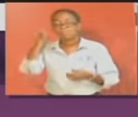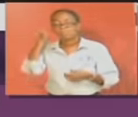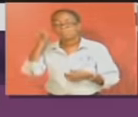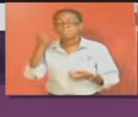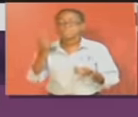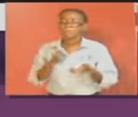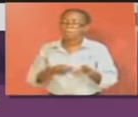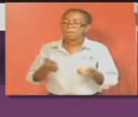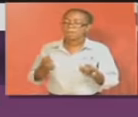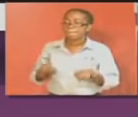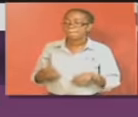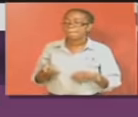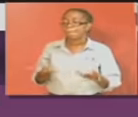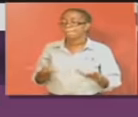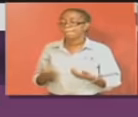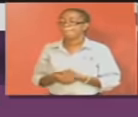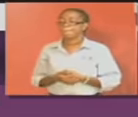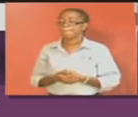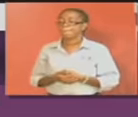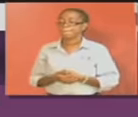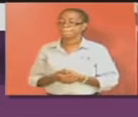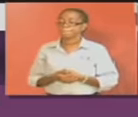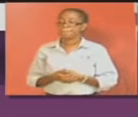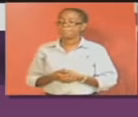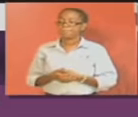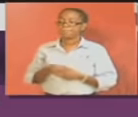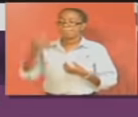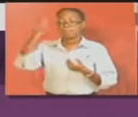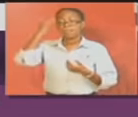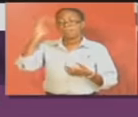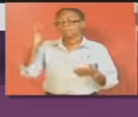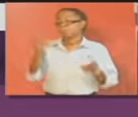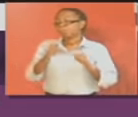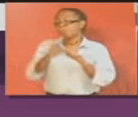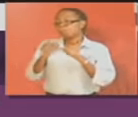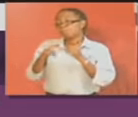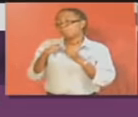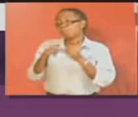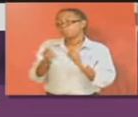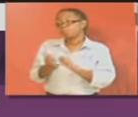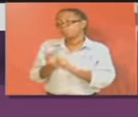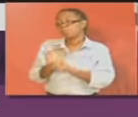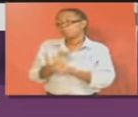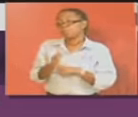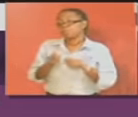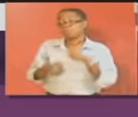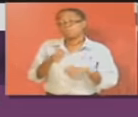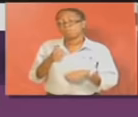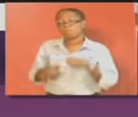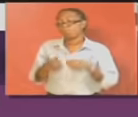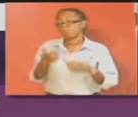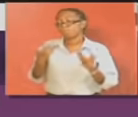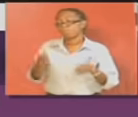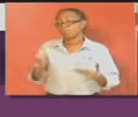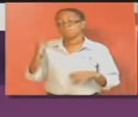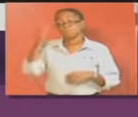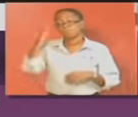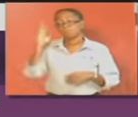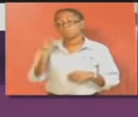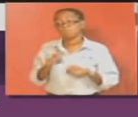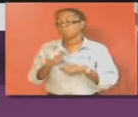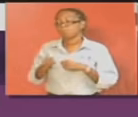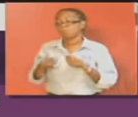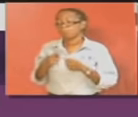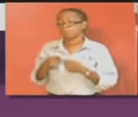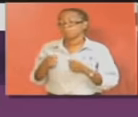real concrete numbers as to, okay, when it gets this low, we'll end, when we'll get the vaccines,